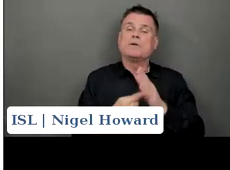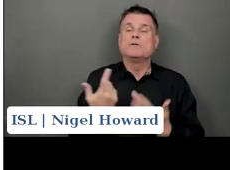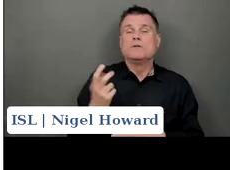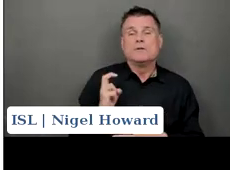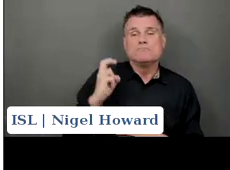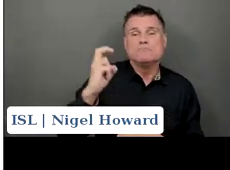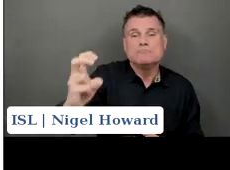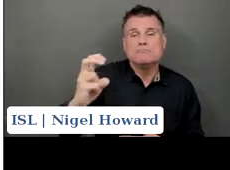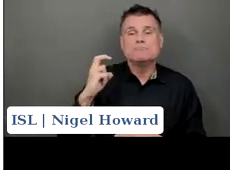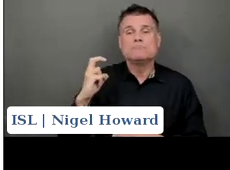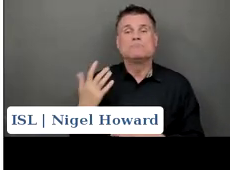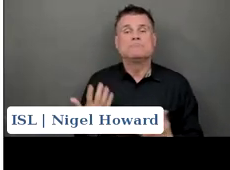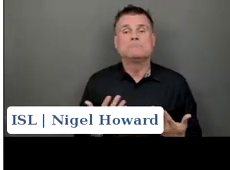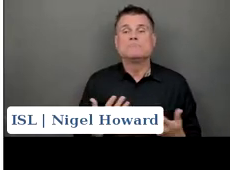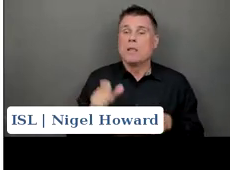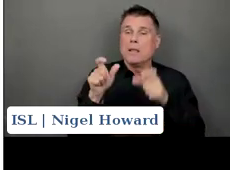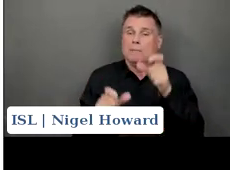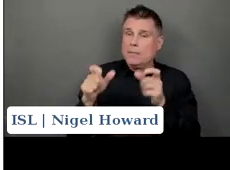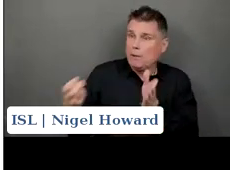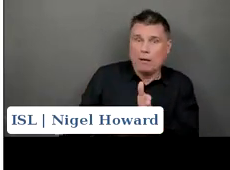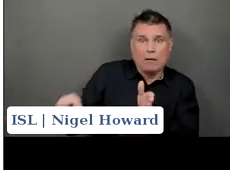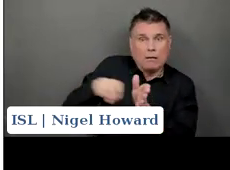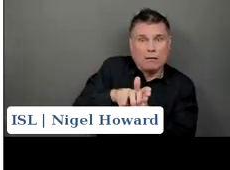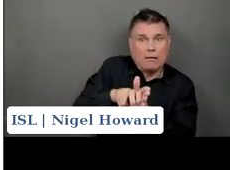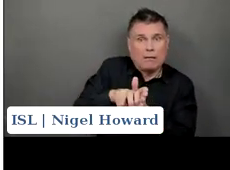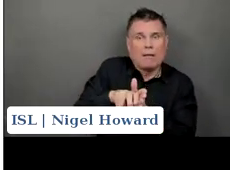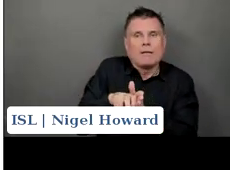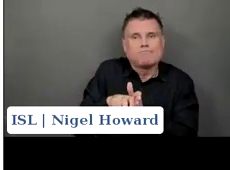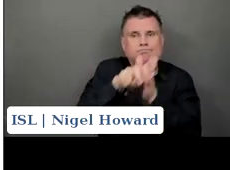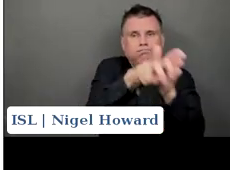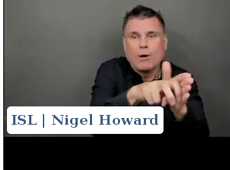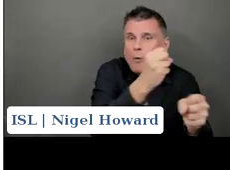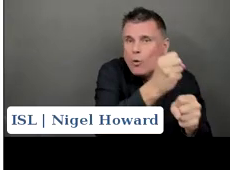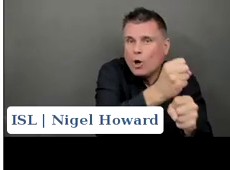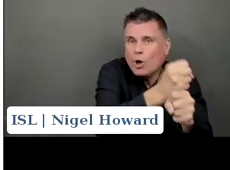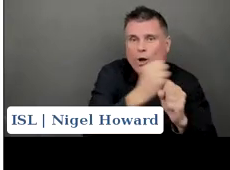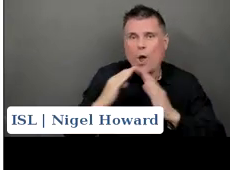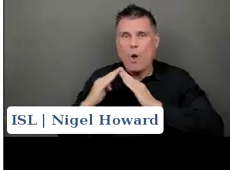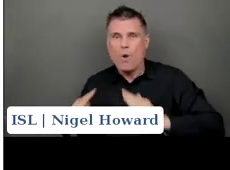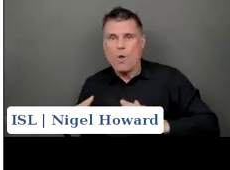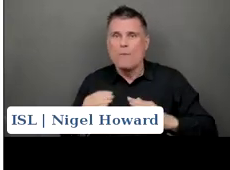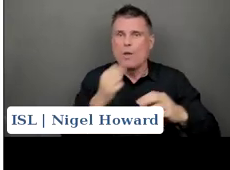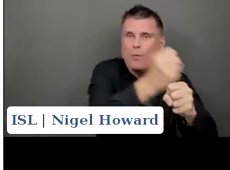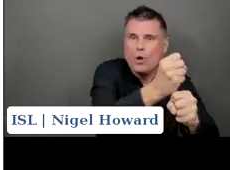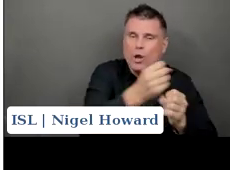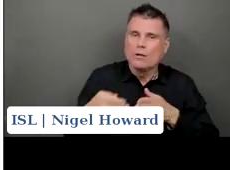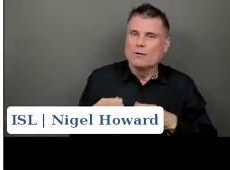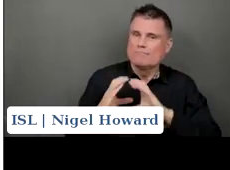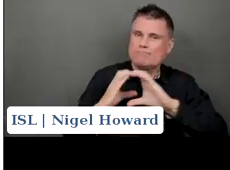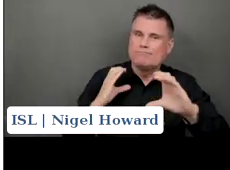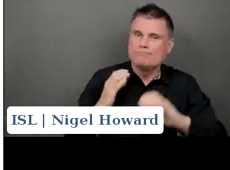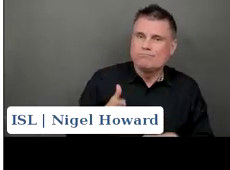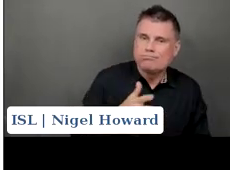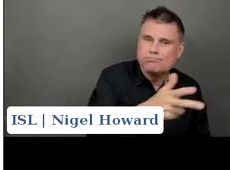can access work and places of employment, for example. So these are 5 of the key components that we look at, and again, that were